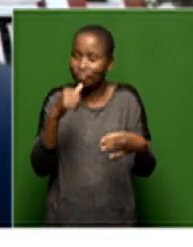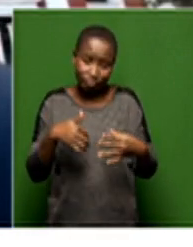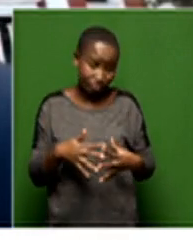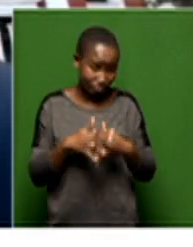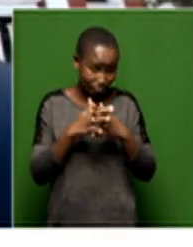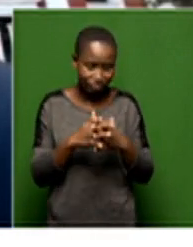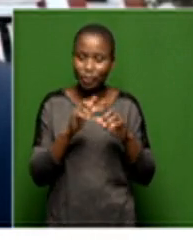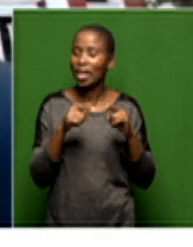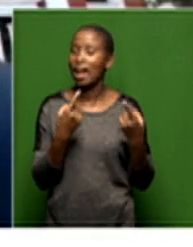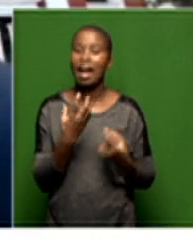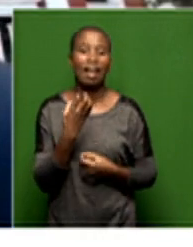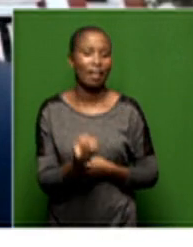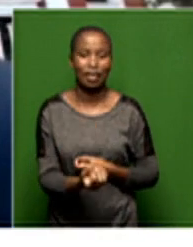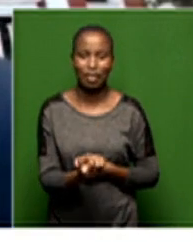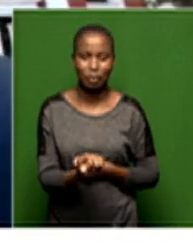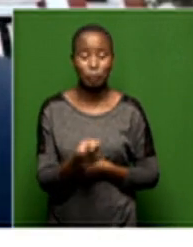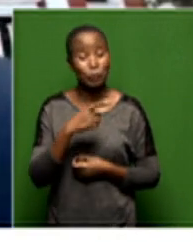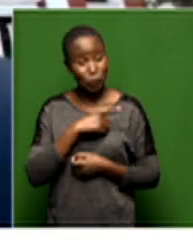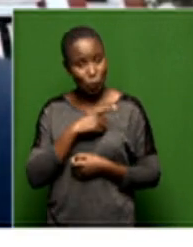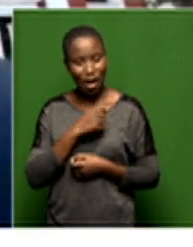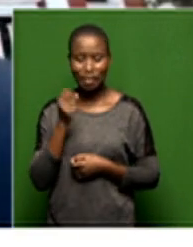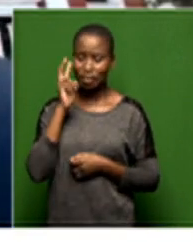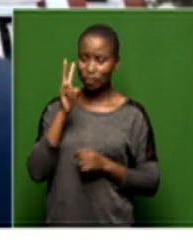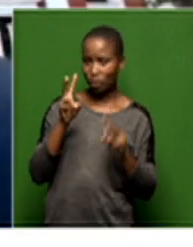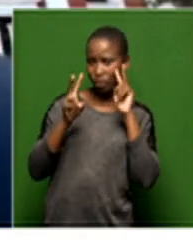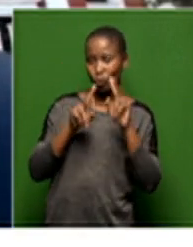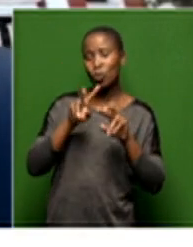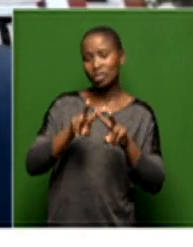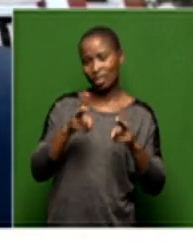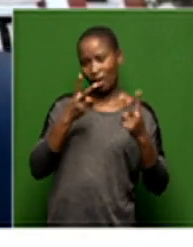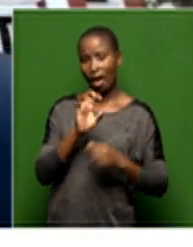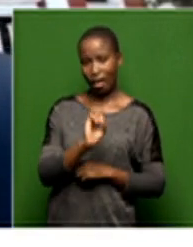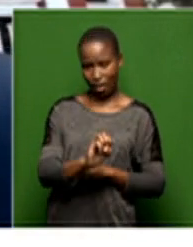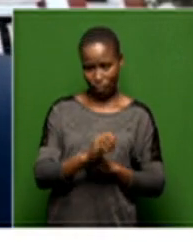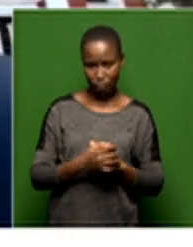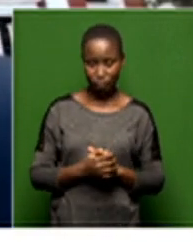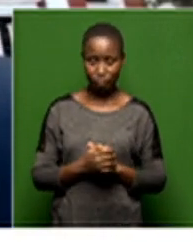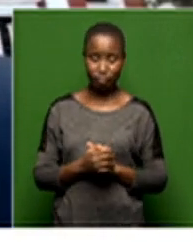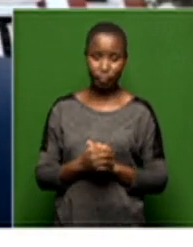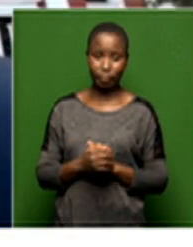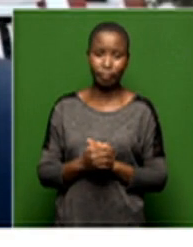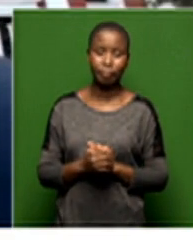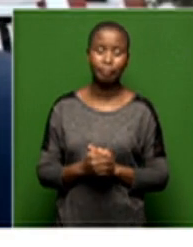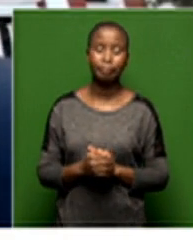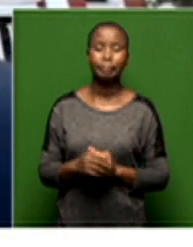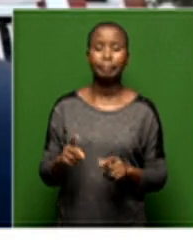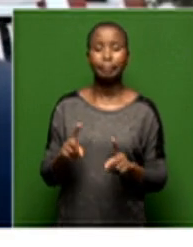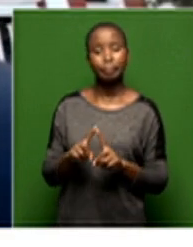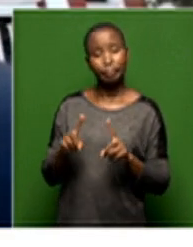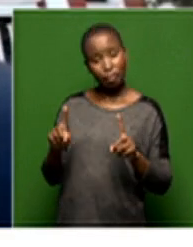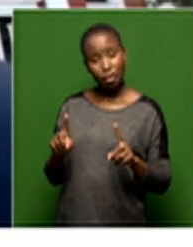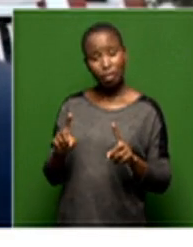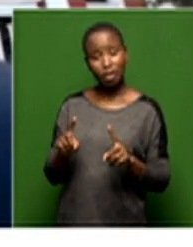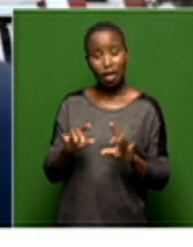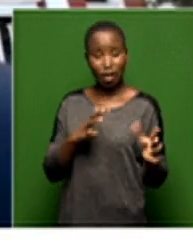monolithic view on issues. But in our own way of doing